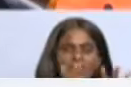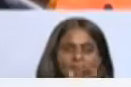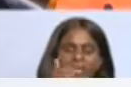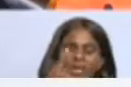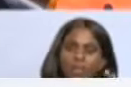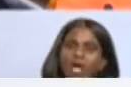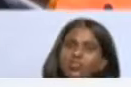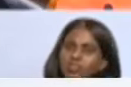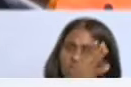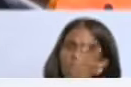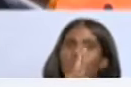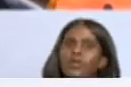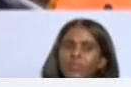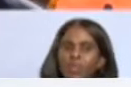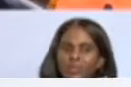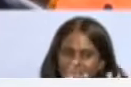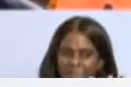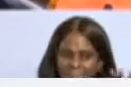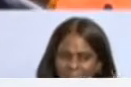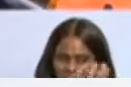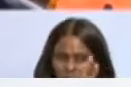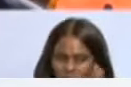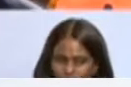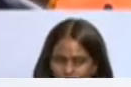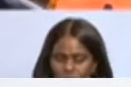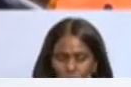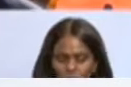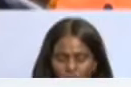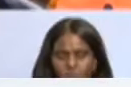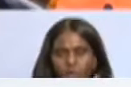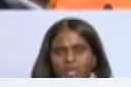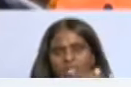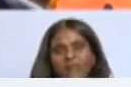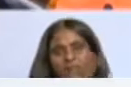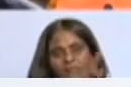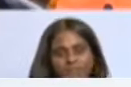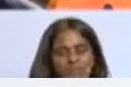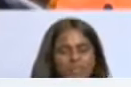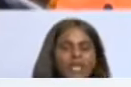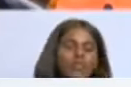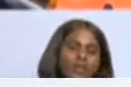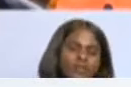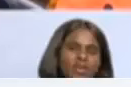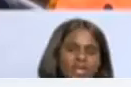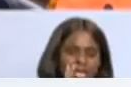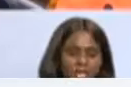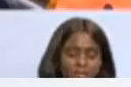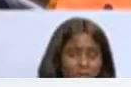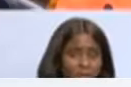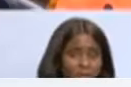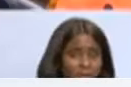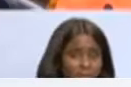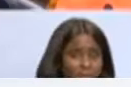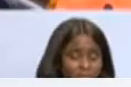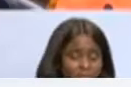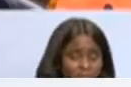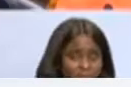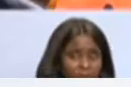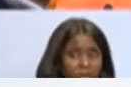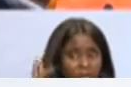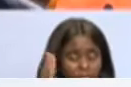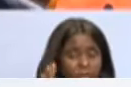and report at the schools where they are posted and work. If they don't work, we'll replace